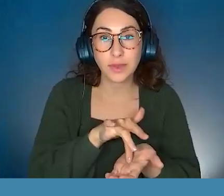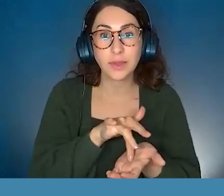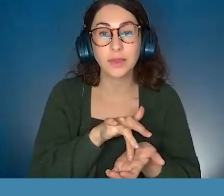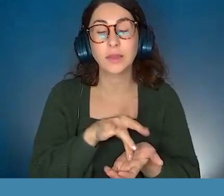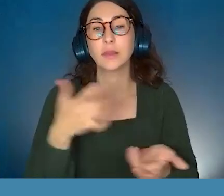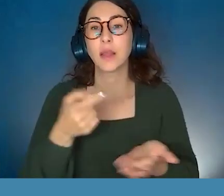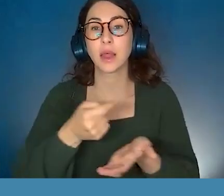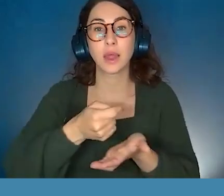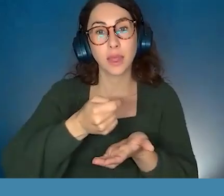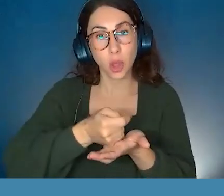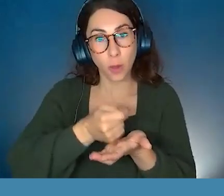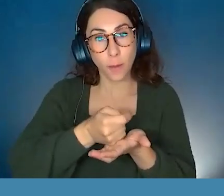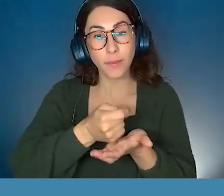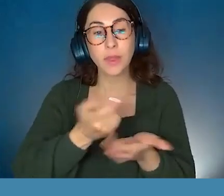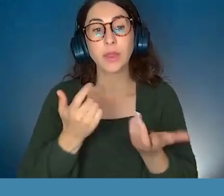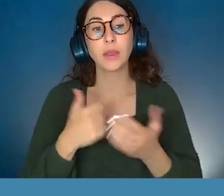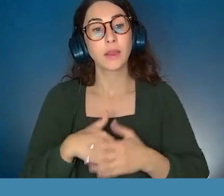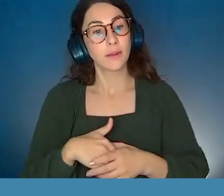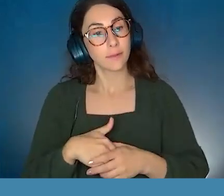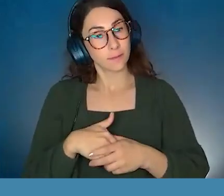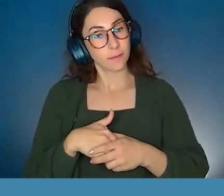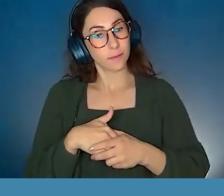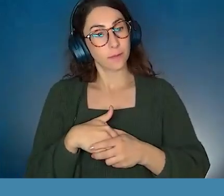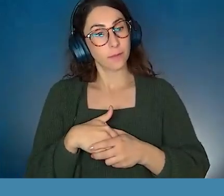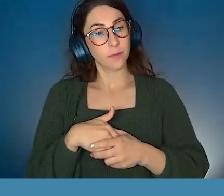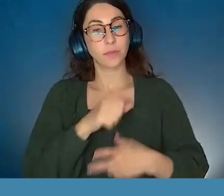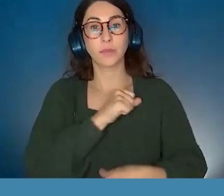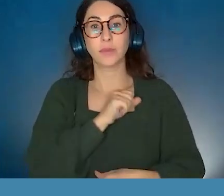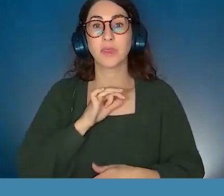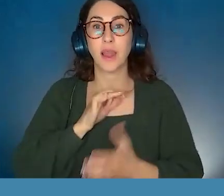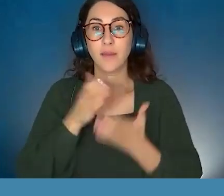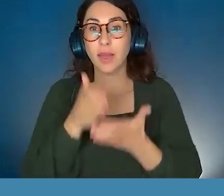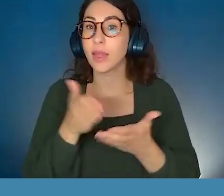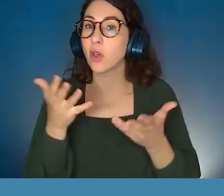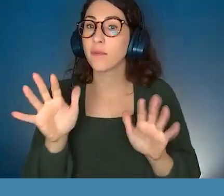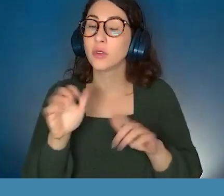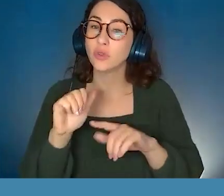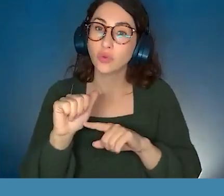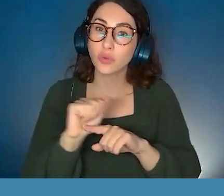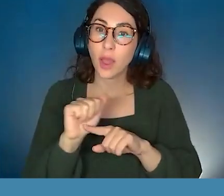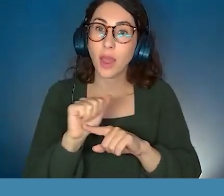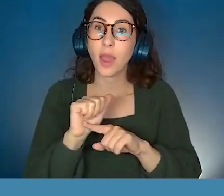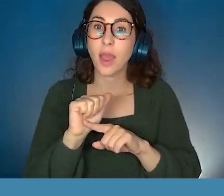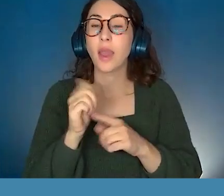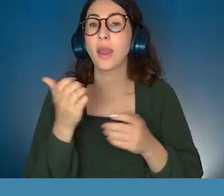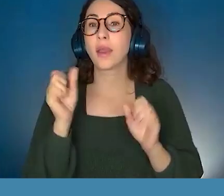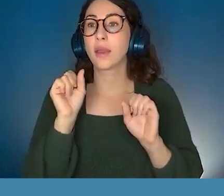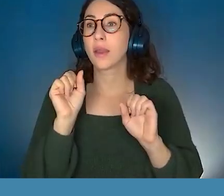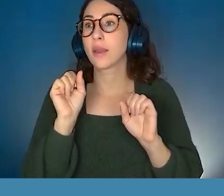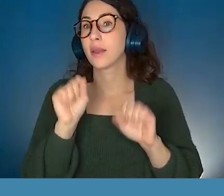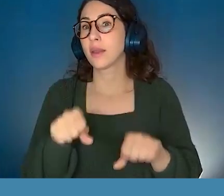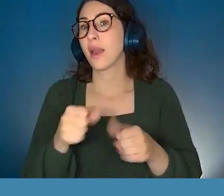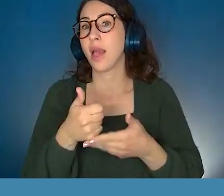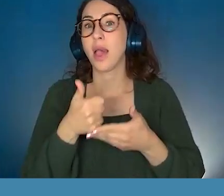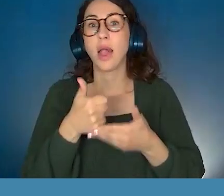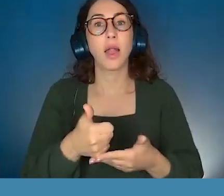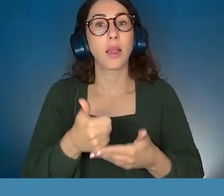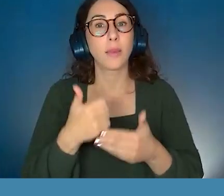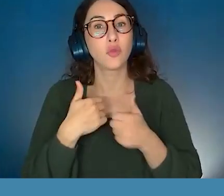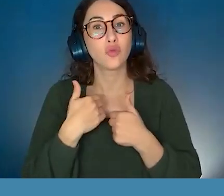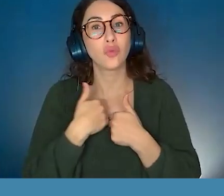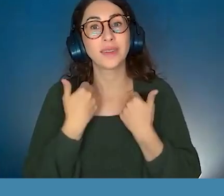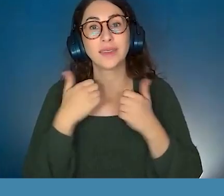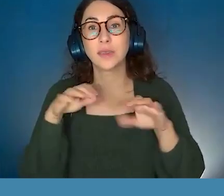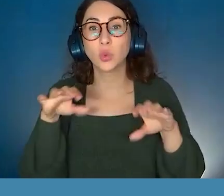therapeutic activities. The staff there must be trained and equipped to assist the residents to carry out their daily living activities